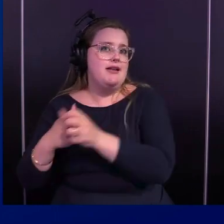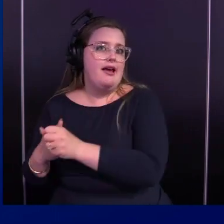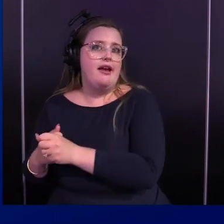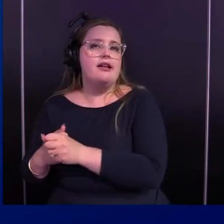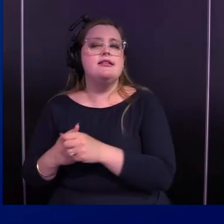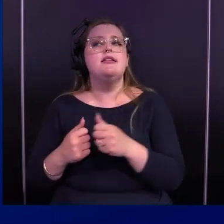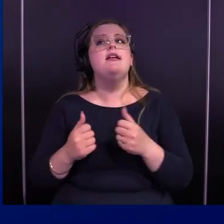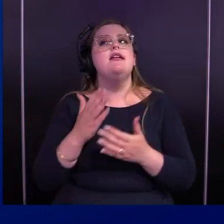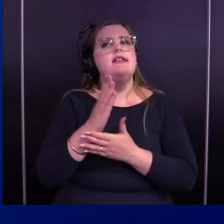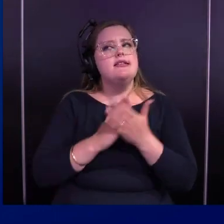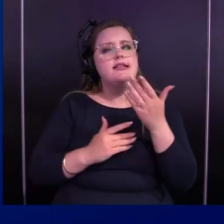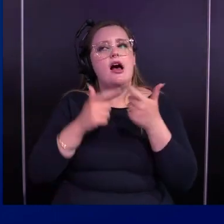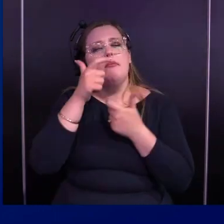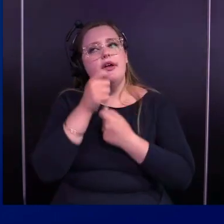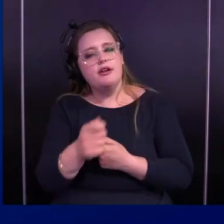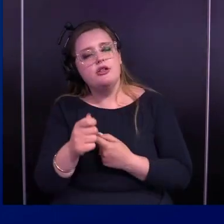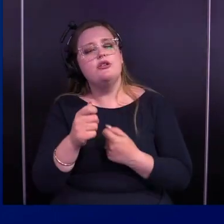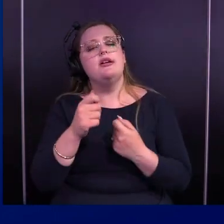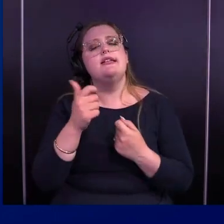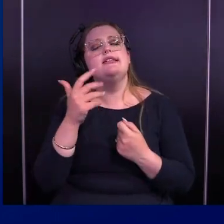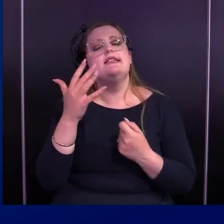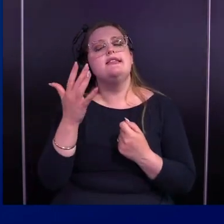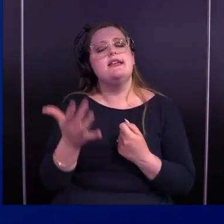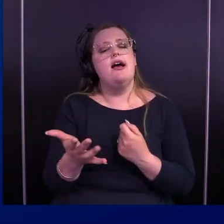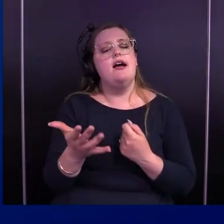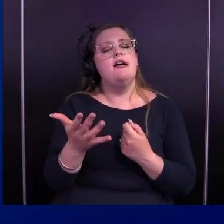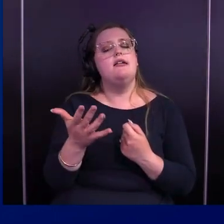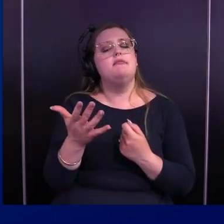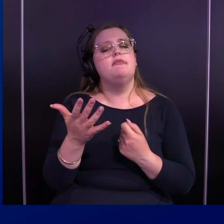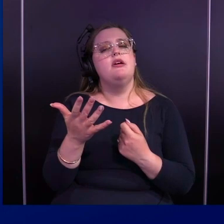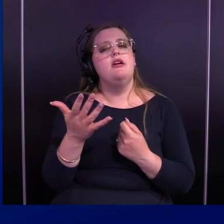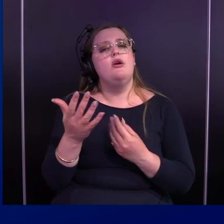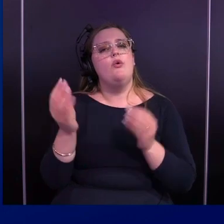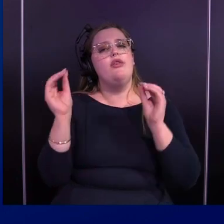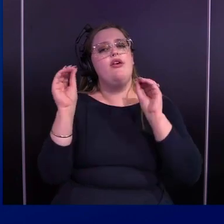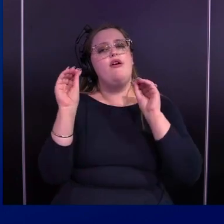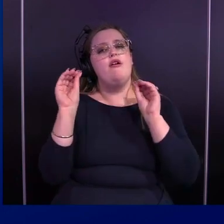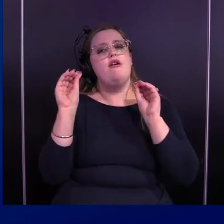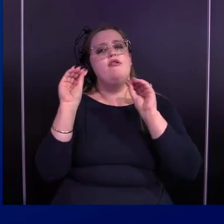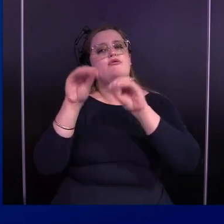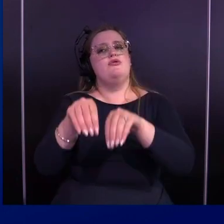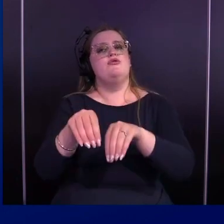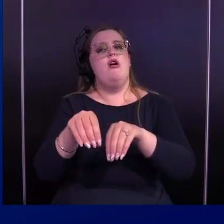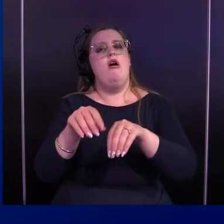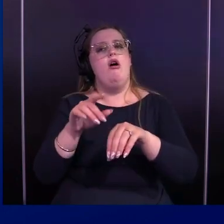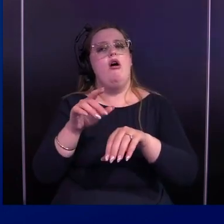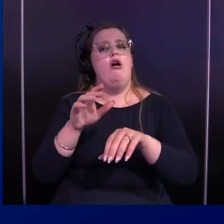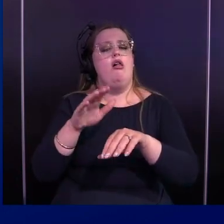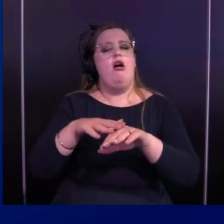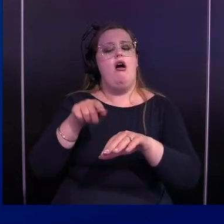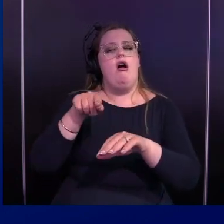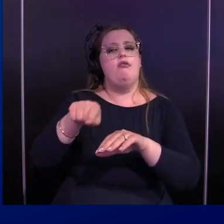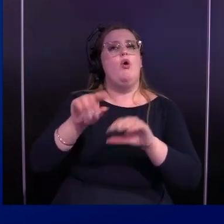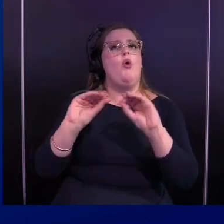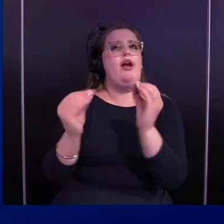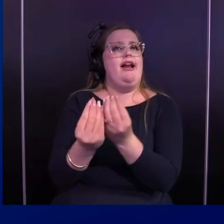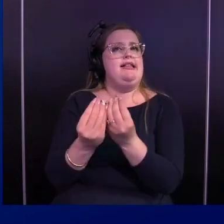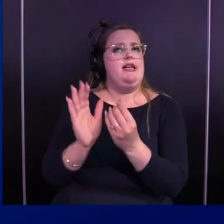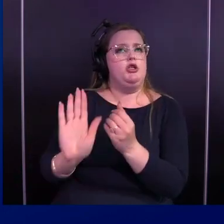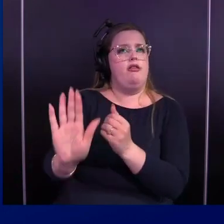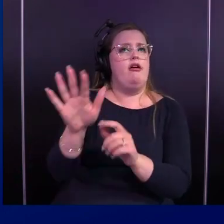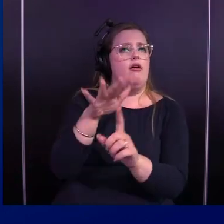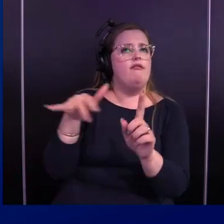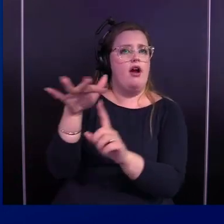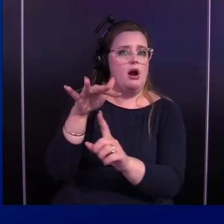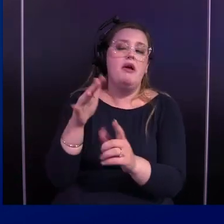some interest in having us be able to install on just an organizations-based environment, which is some of the things that are